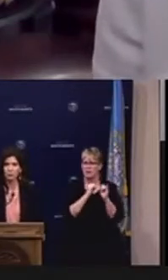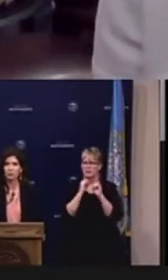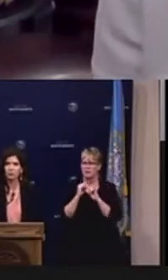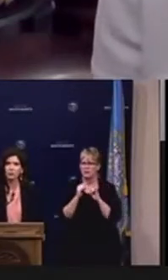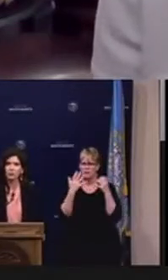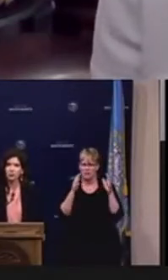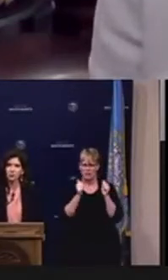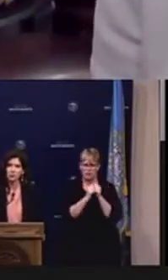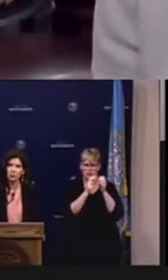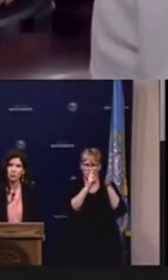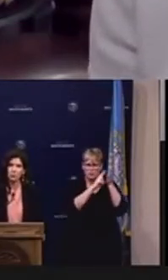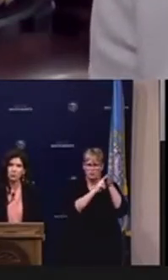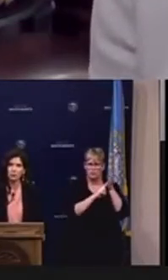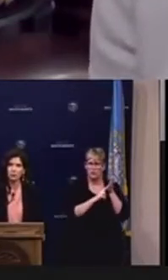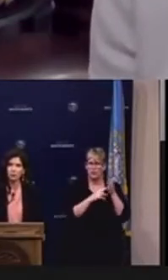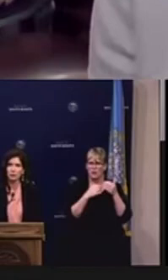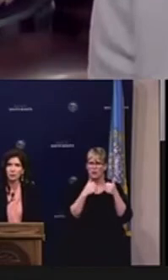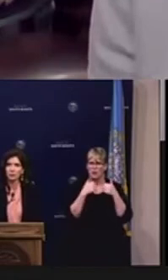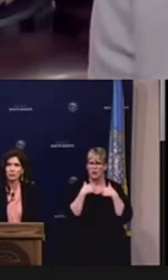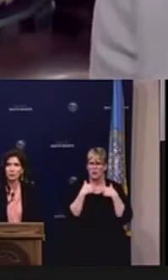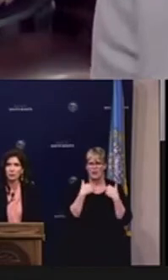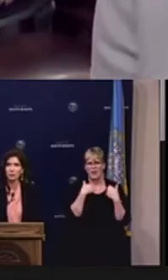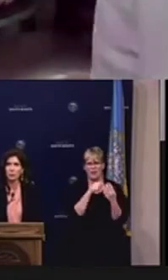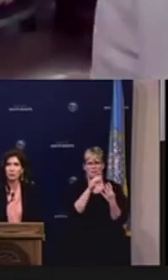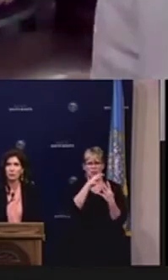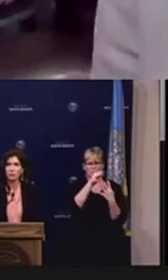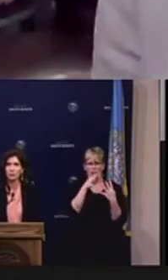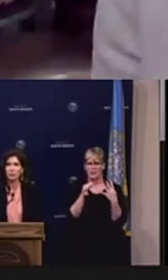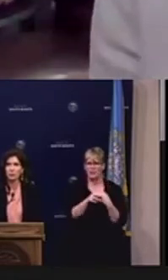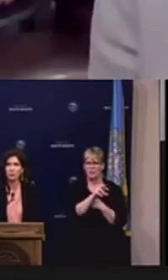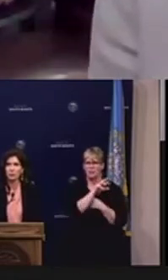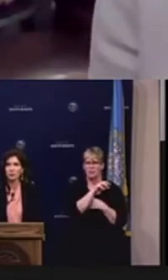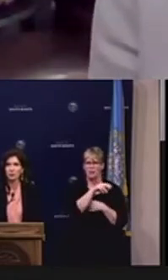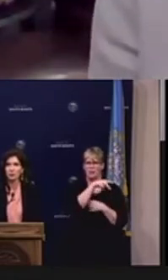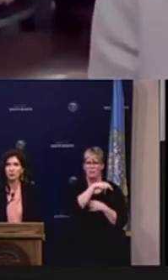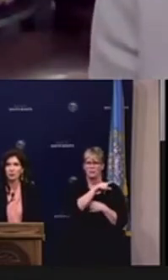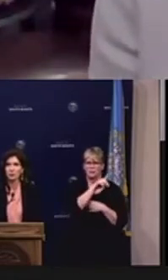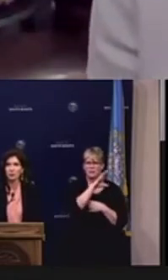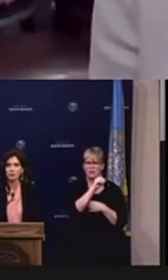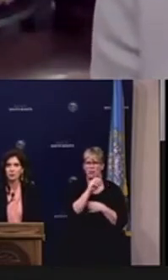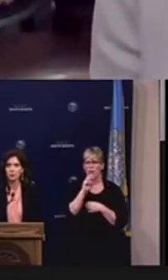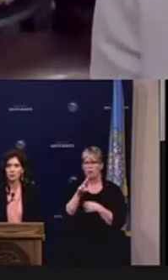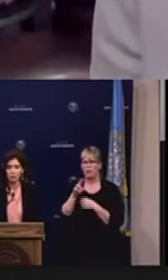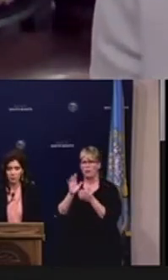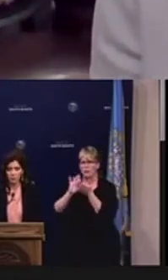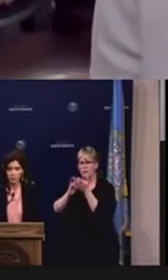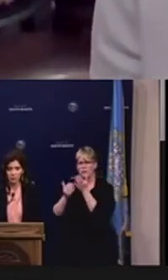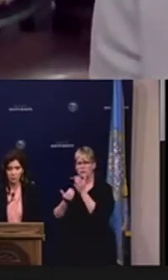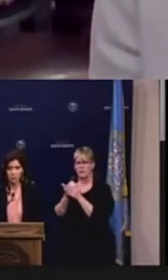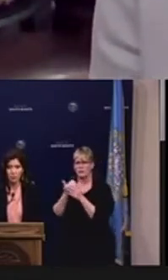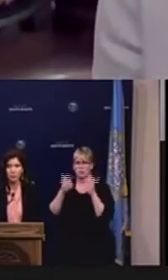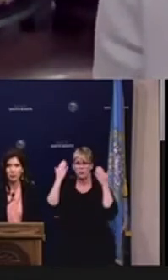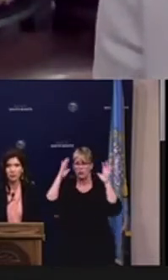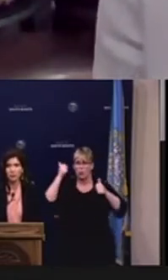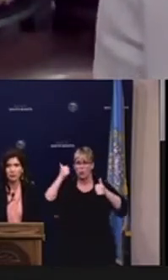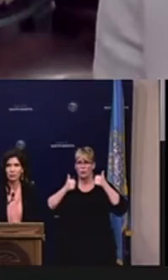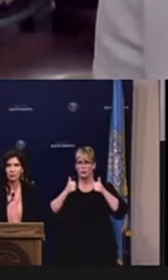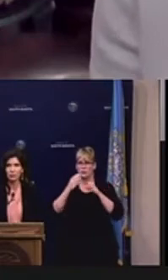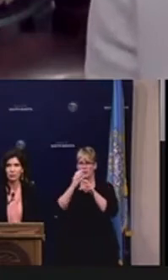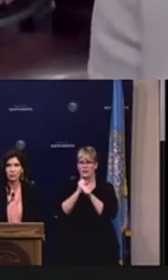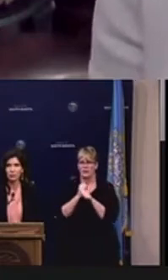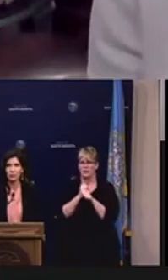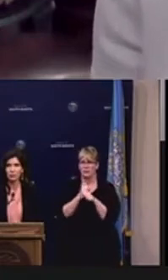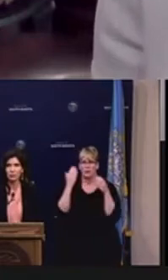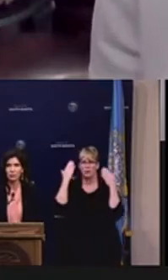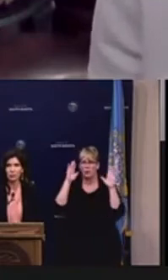enrollment is we randomize to either get the placebo or to get the medication, and then we don't know which they get, and then